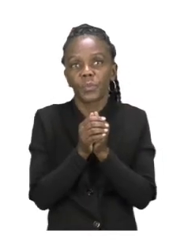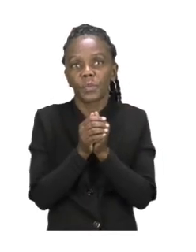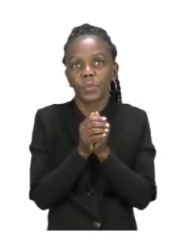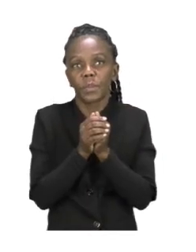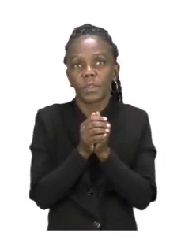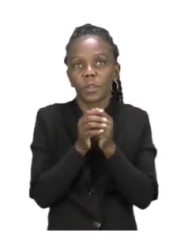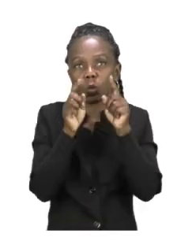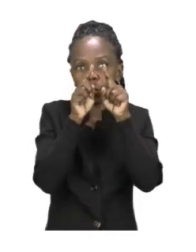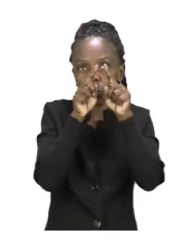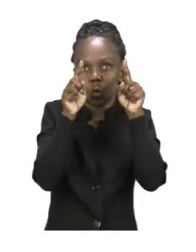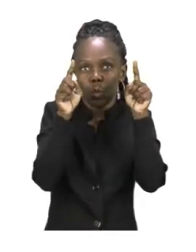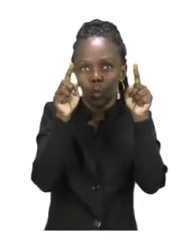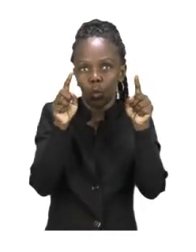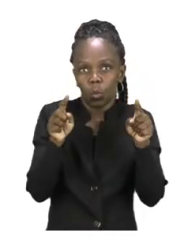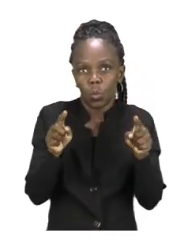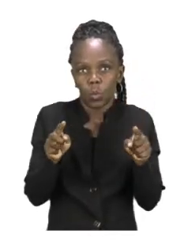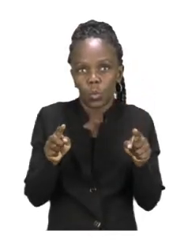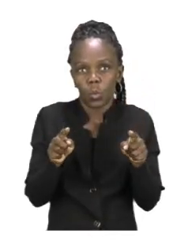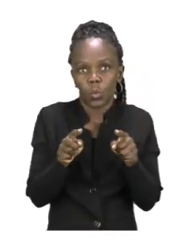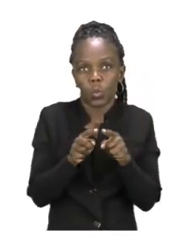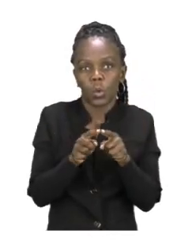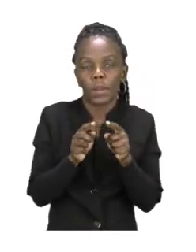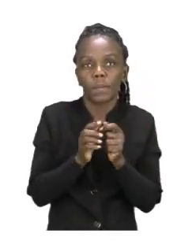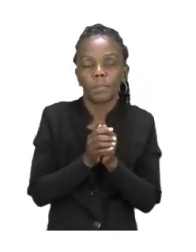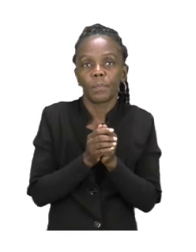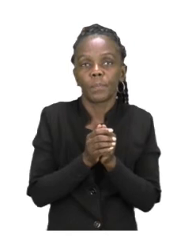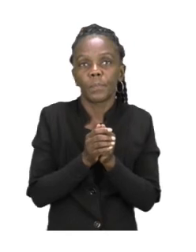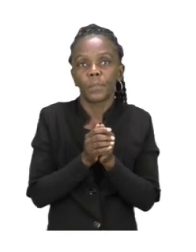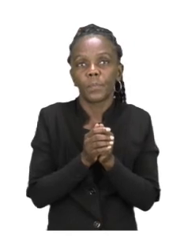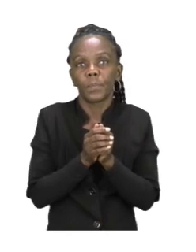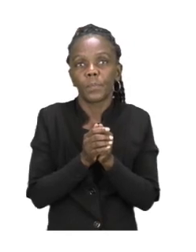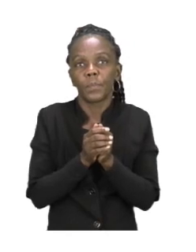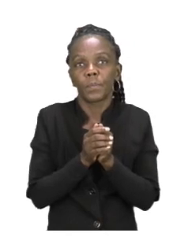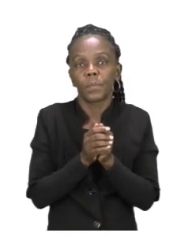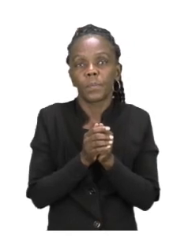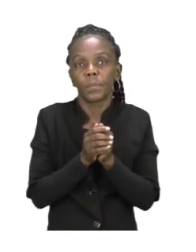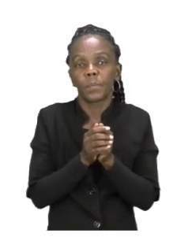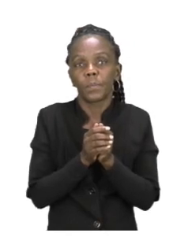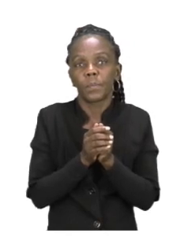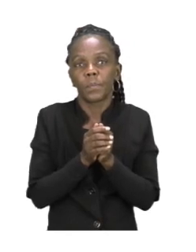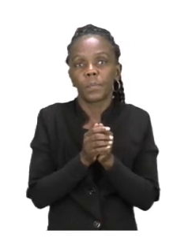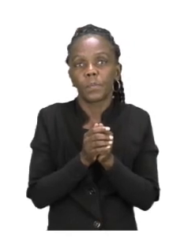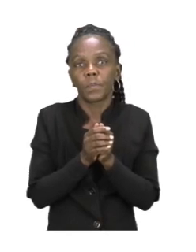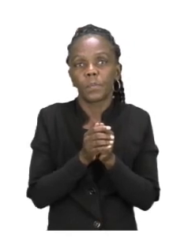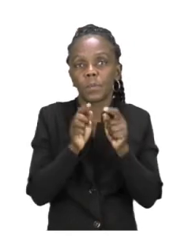called a square. Everyone, let's say square.